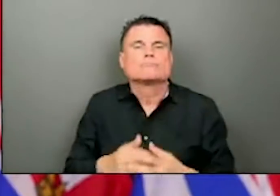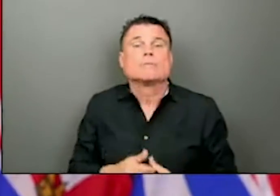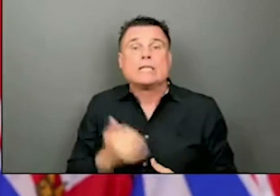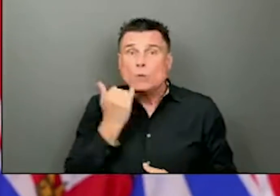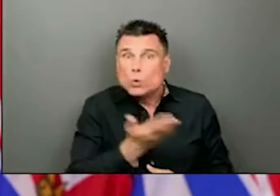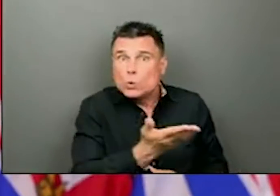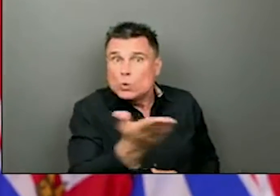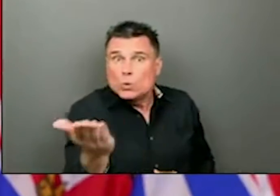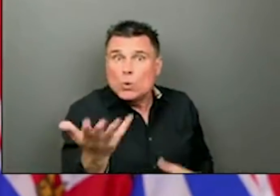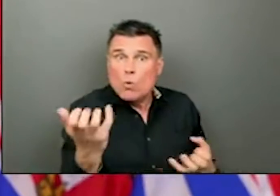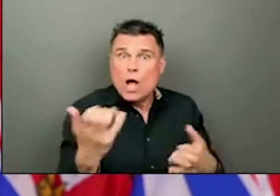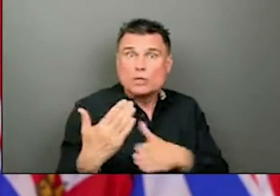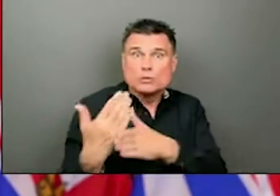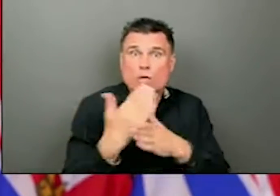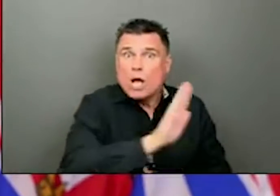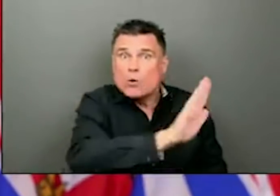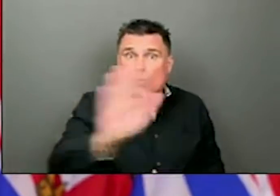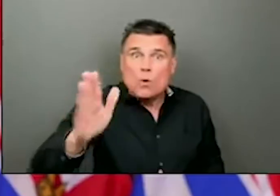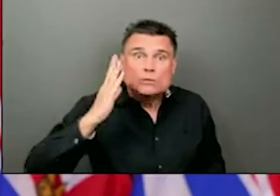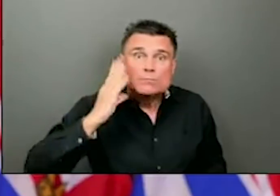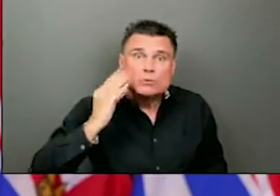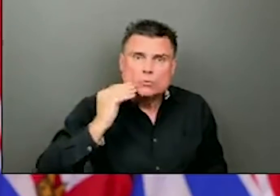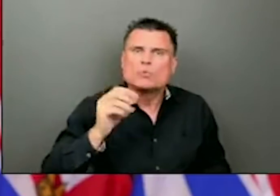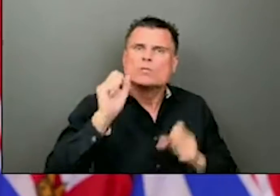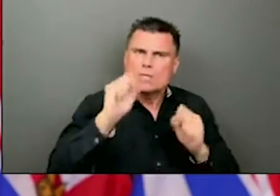There's a toll-free number,